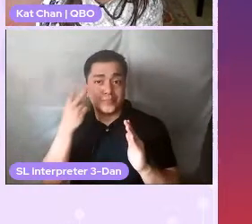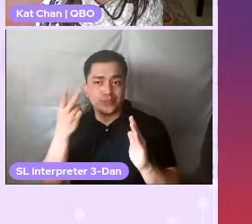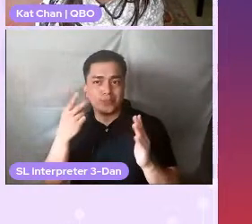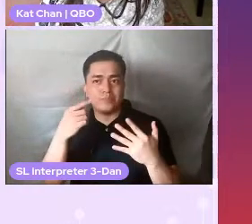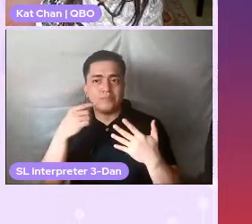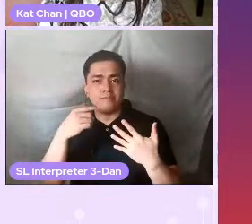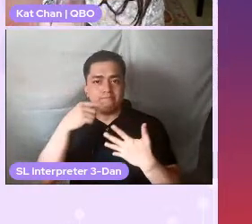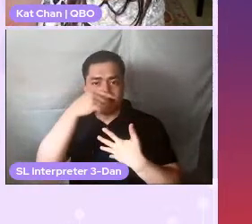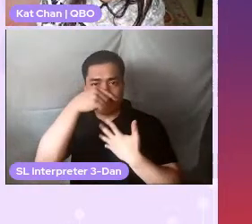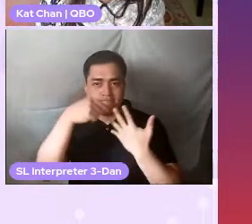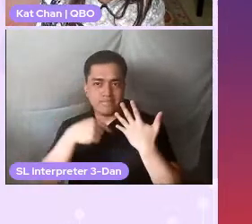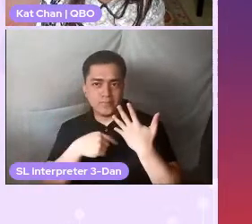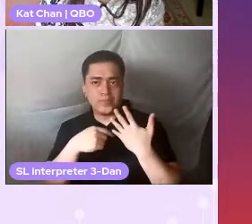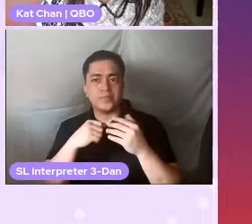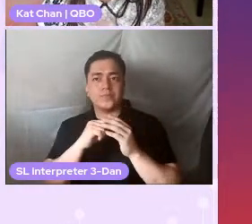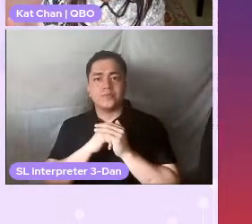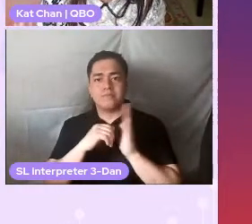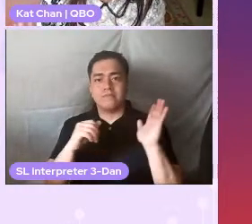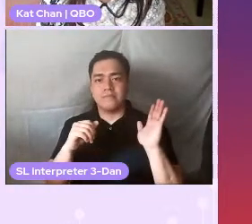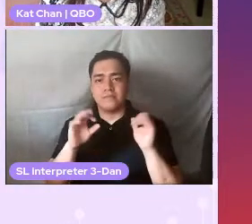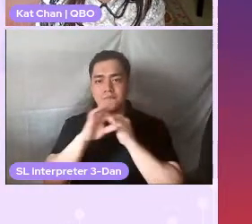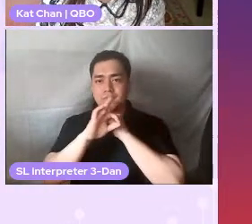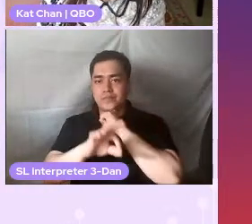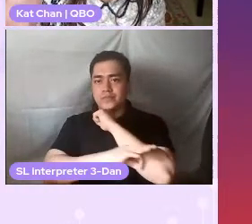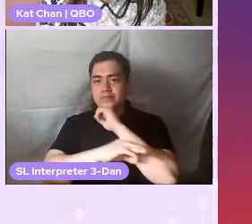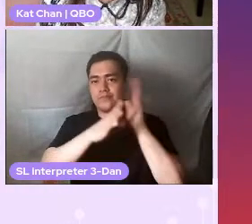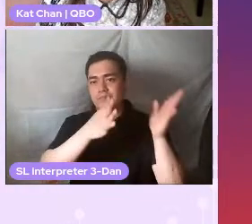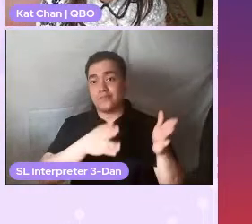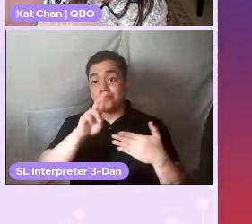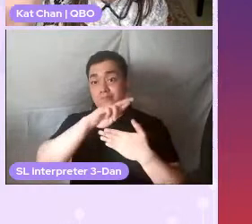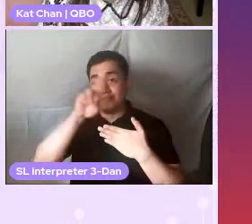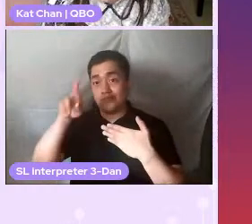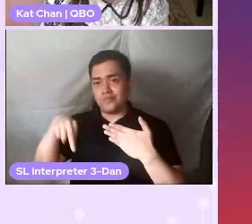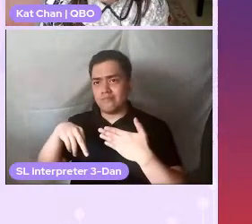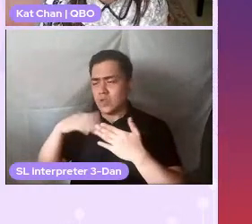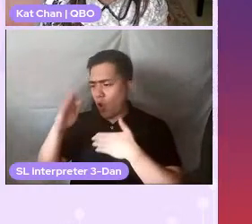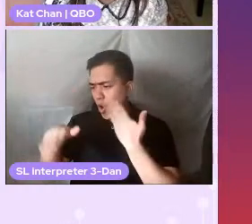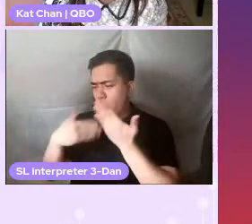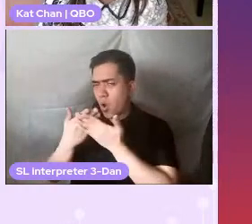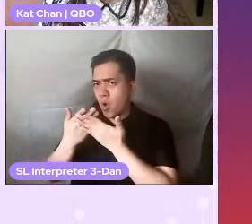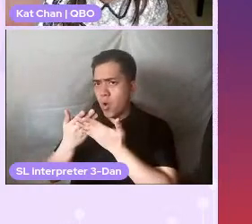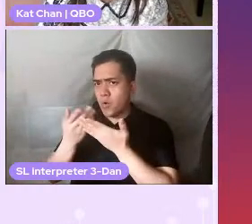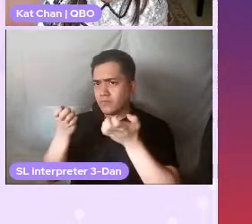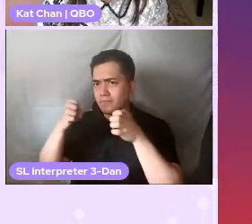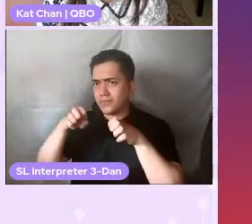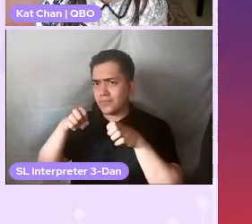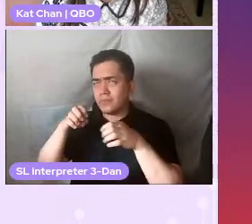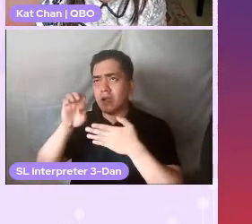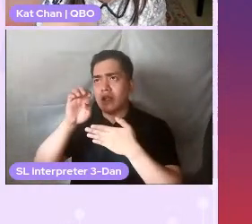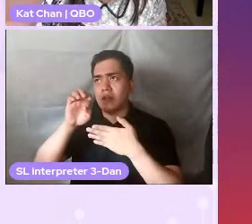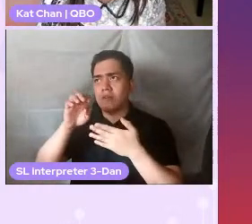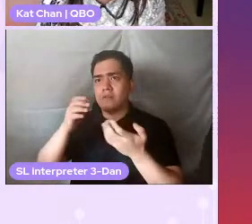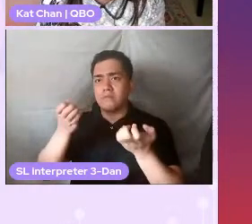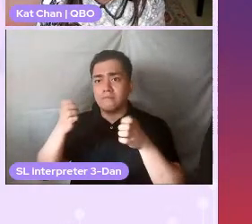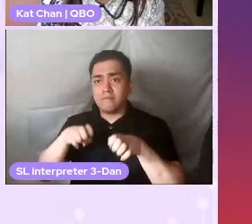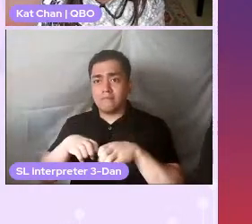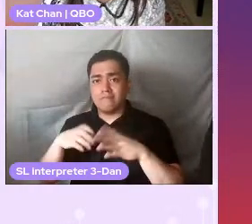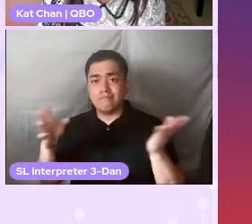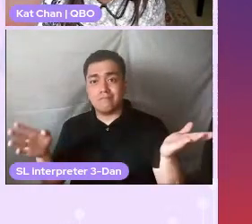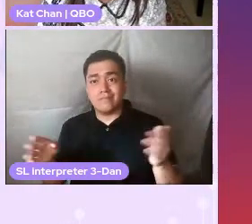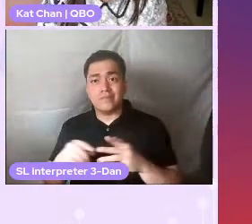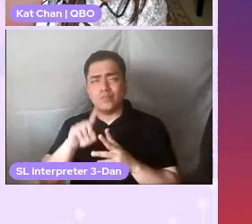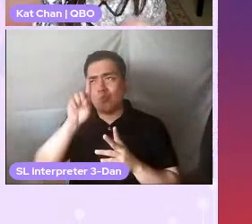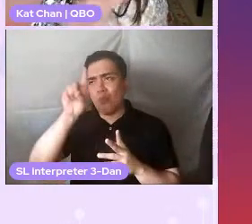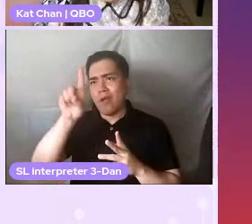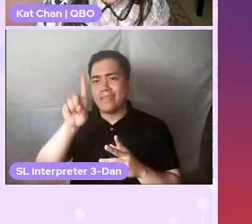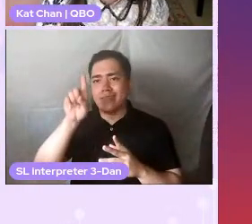Startup Pinay. All of our events, you know, and this is like, you know, again, sobrang obvious, no? Pero have at least one female speaker, or